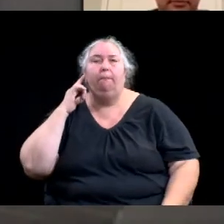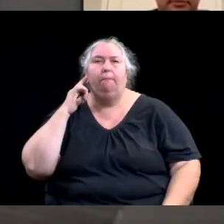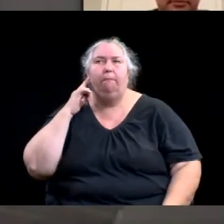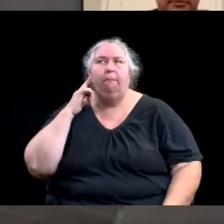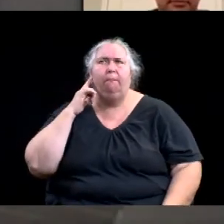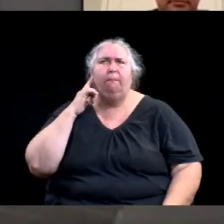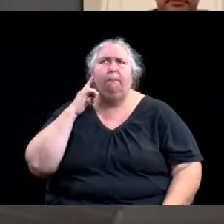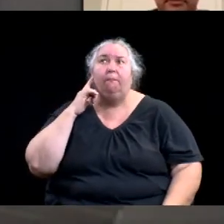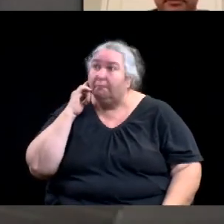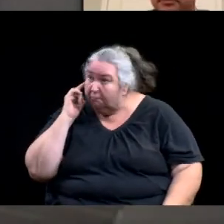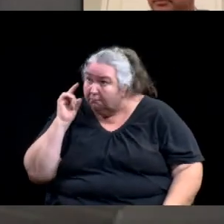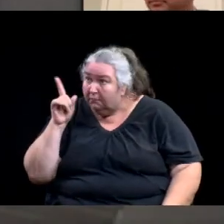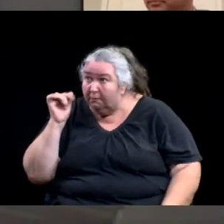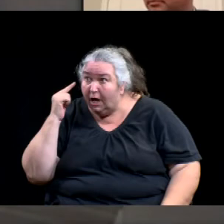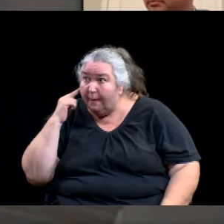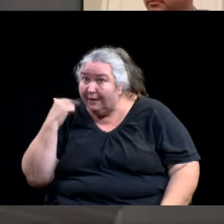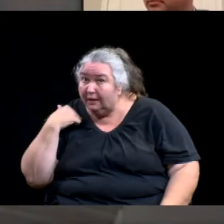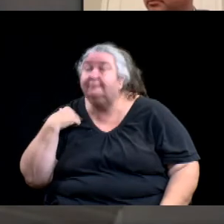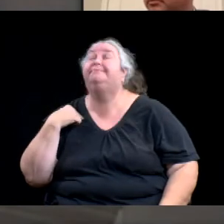Go ahead, Mr. Herring, we can hear you.